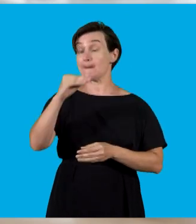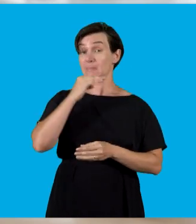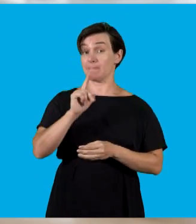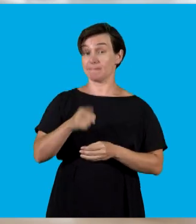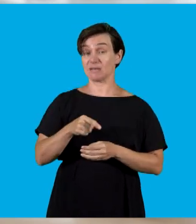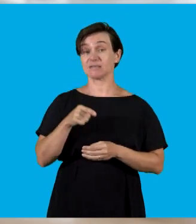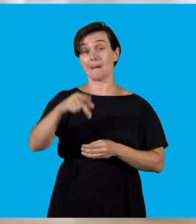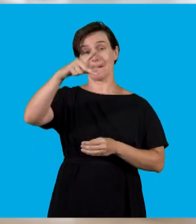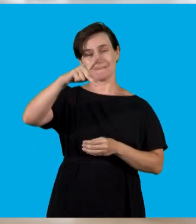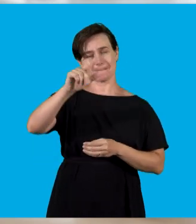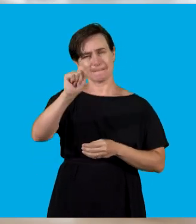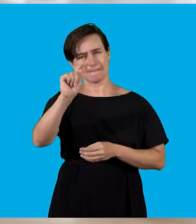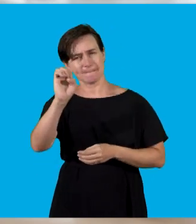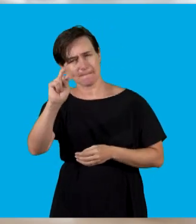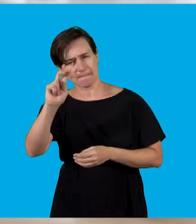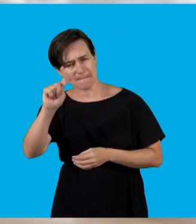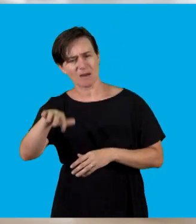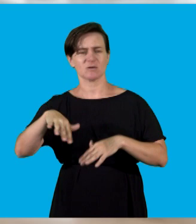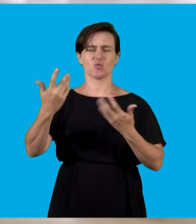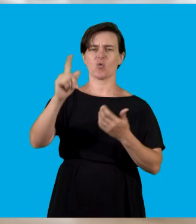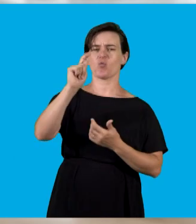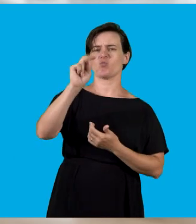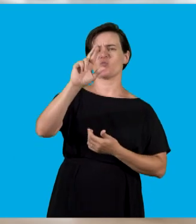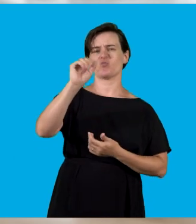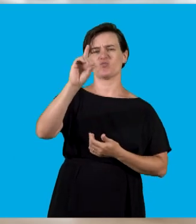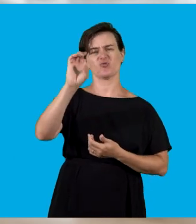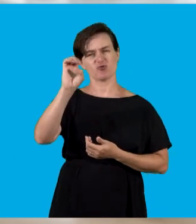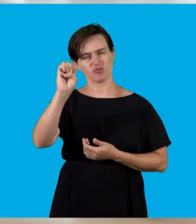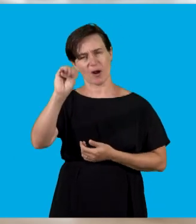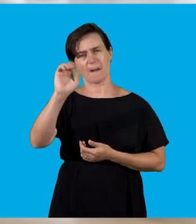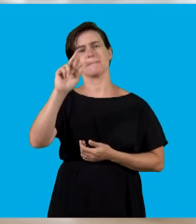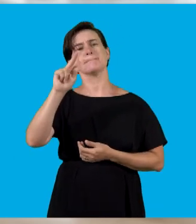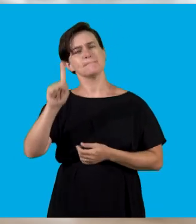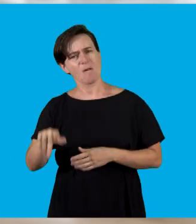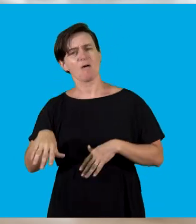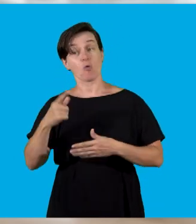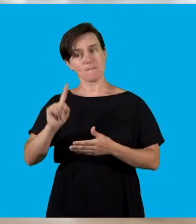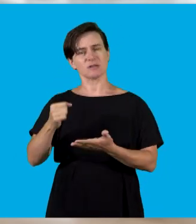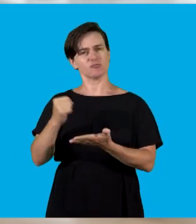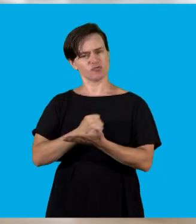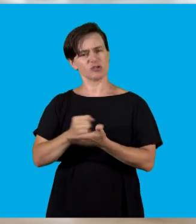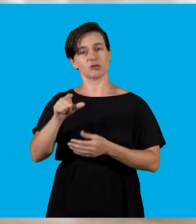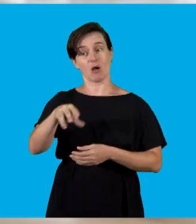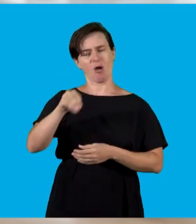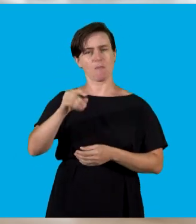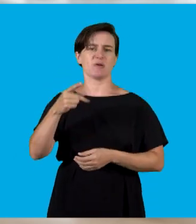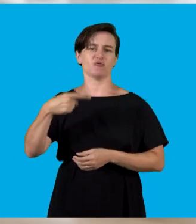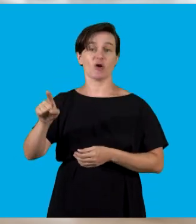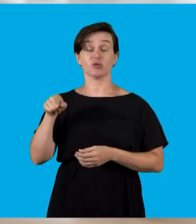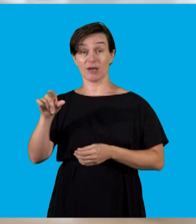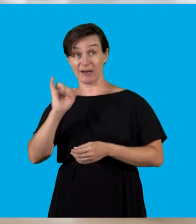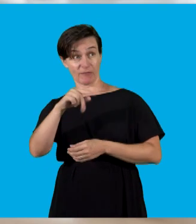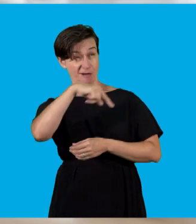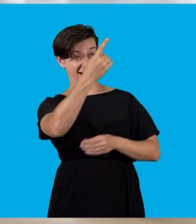that they register a patent, a trademark, as well as a copyright, in order to make sure that they can be able to sue those